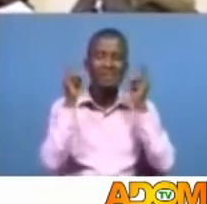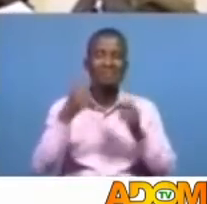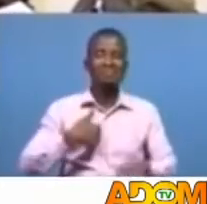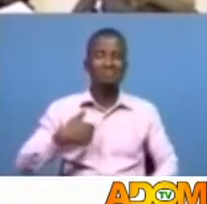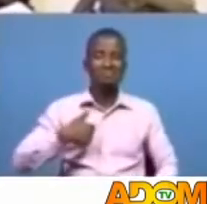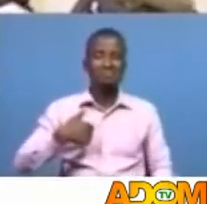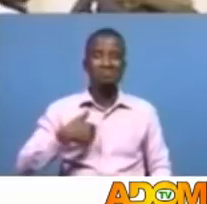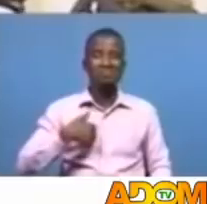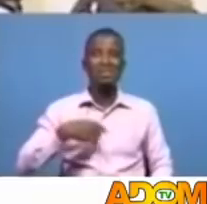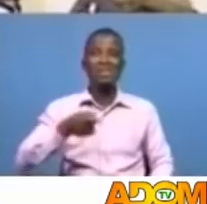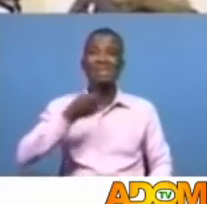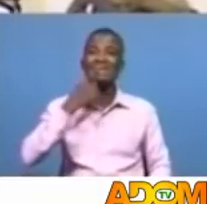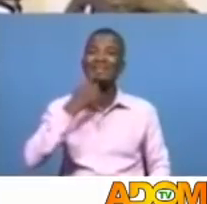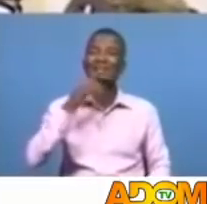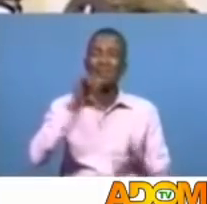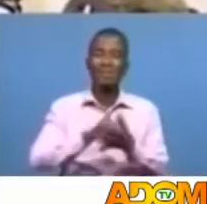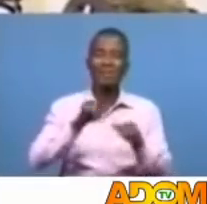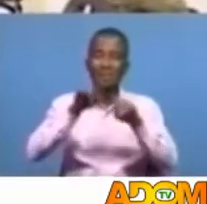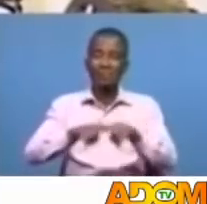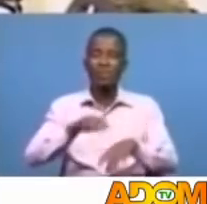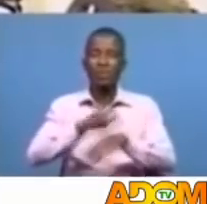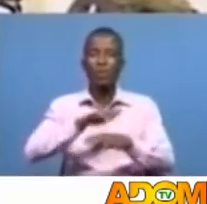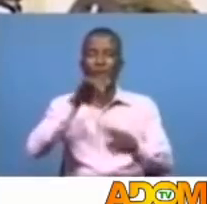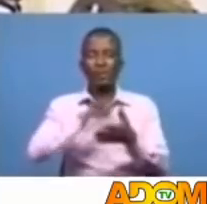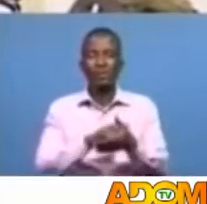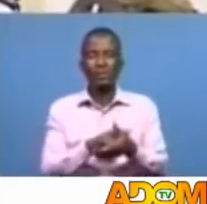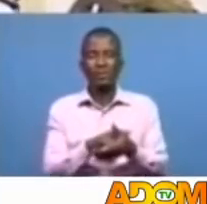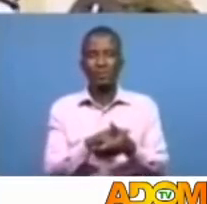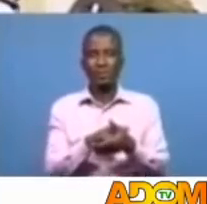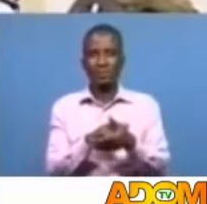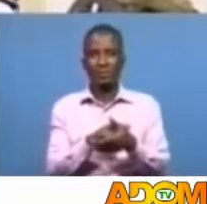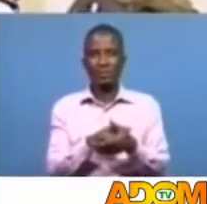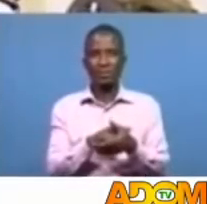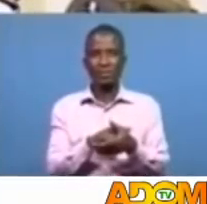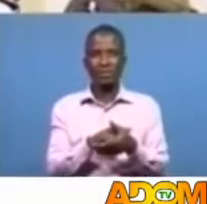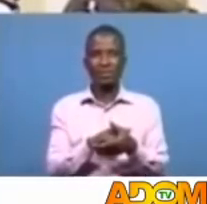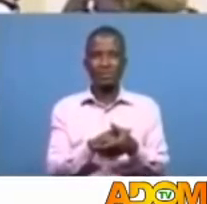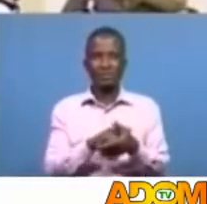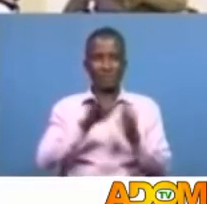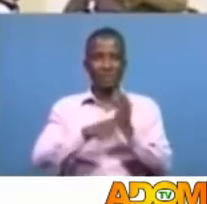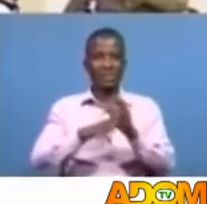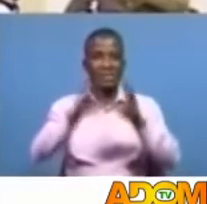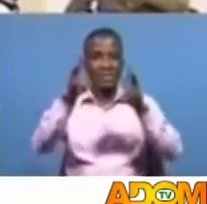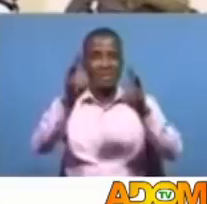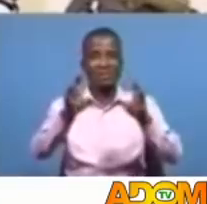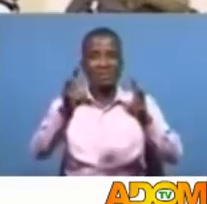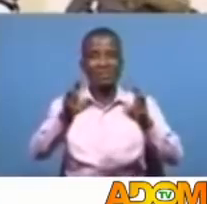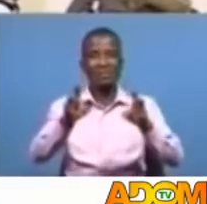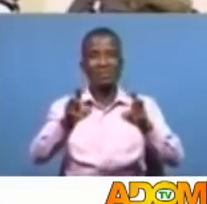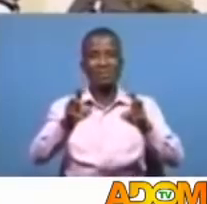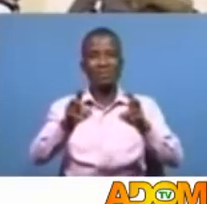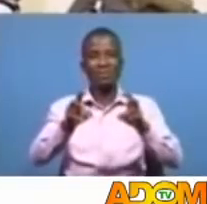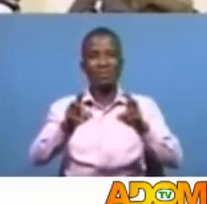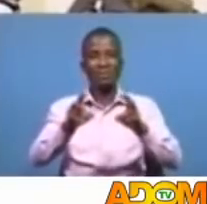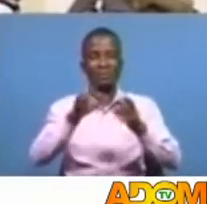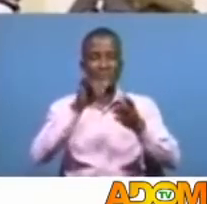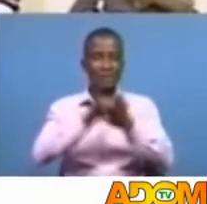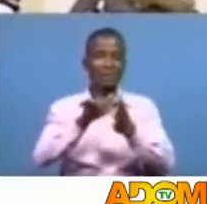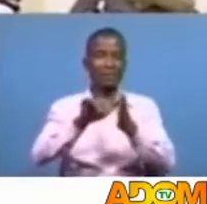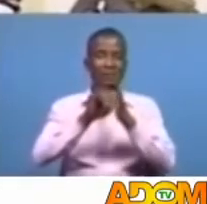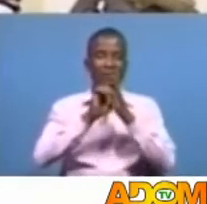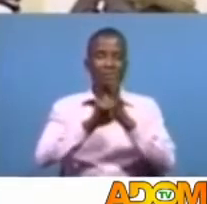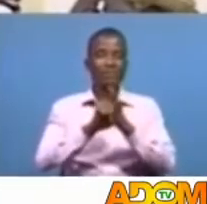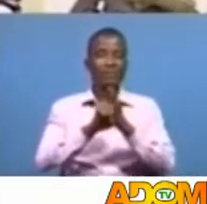seek to make is that as a result of that, the submissions that were, for